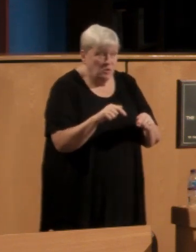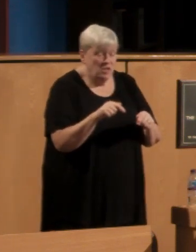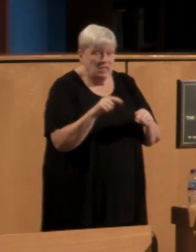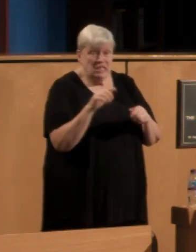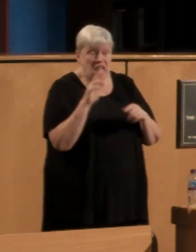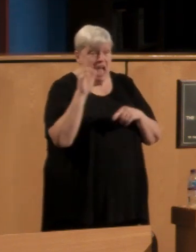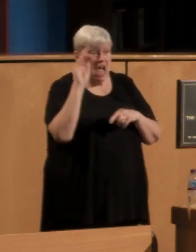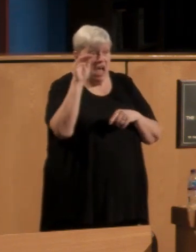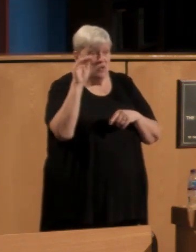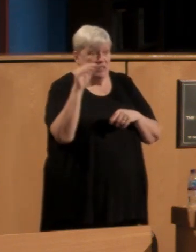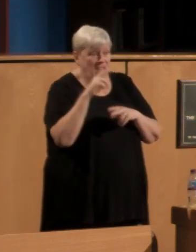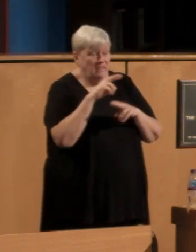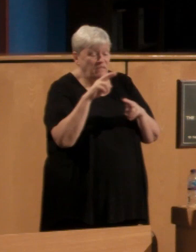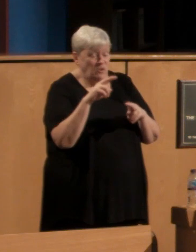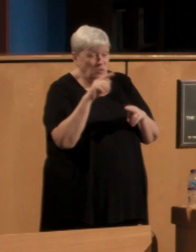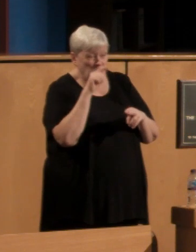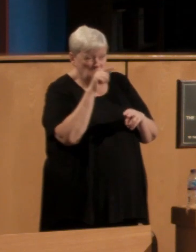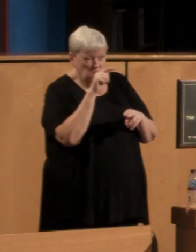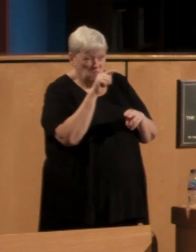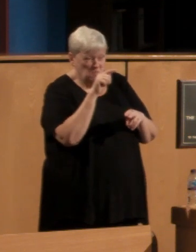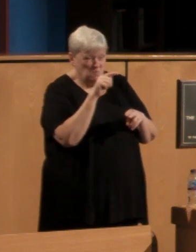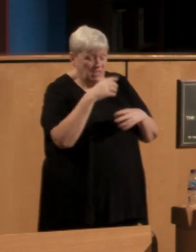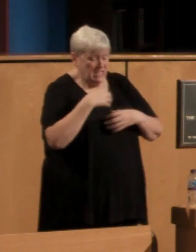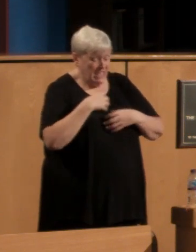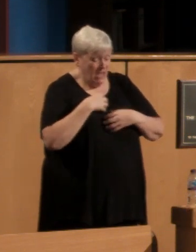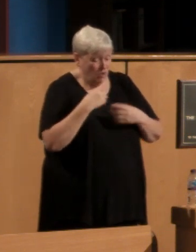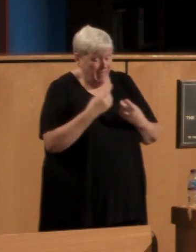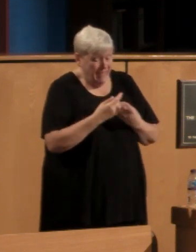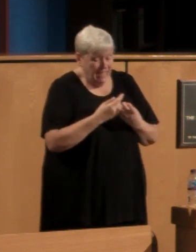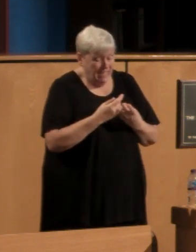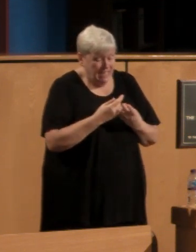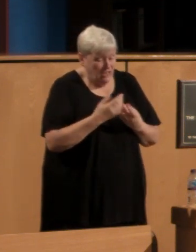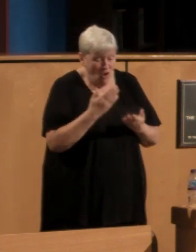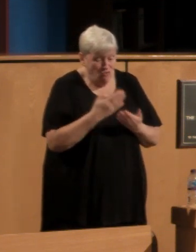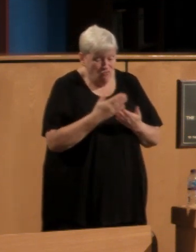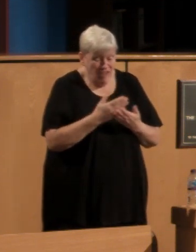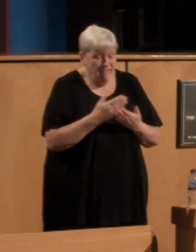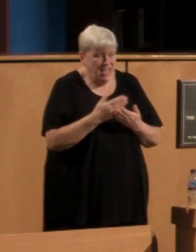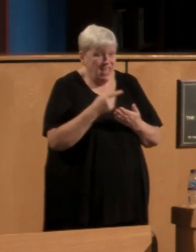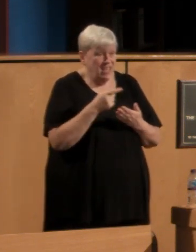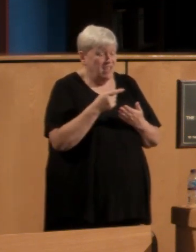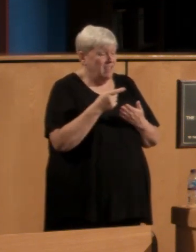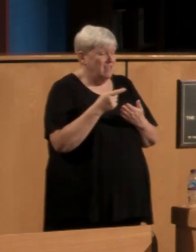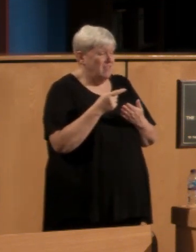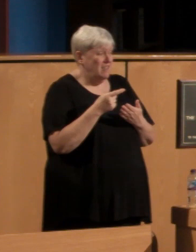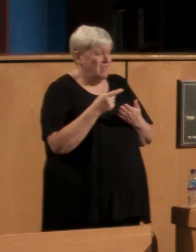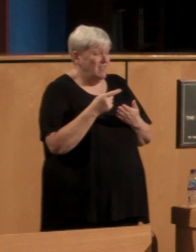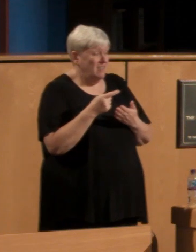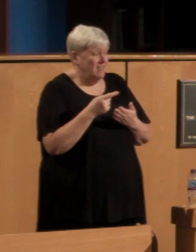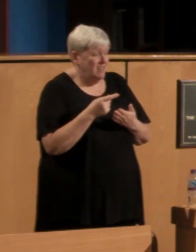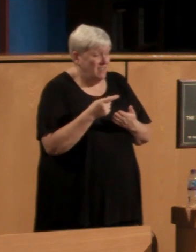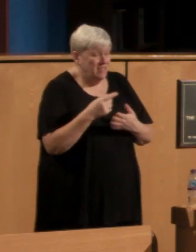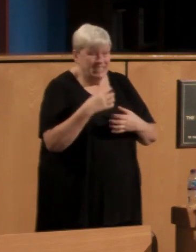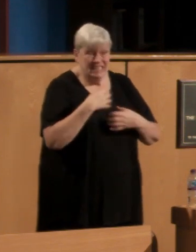view that is seeing these things as scary, rather than the fact that it can be scary to